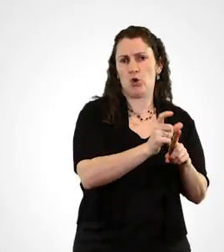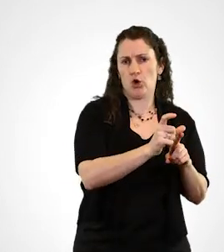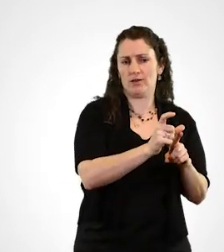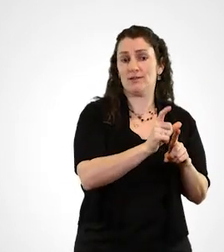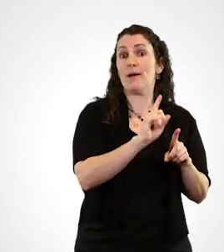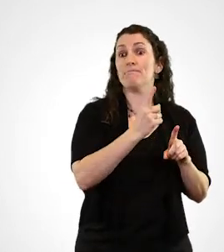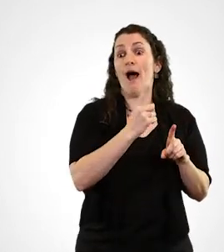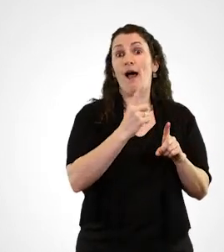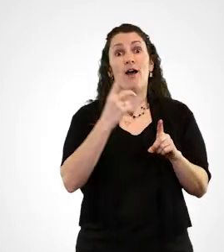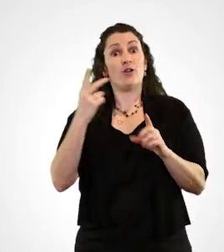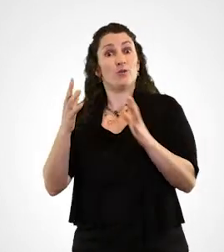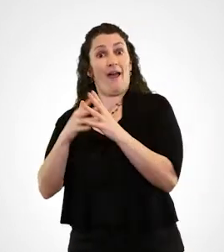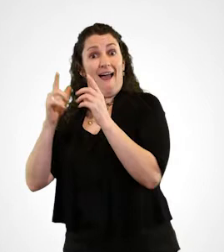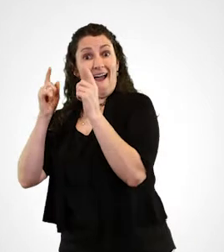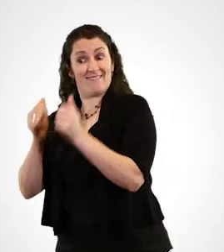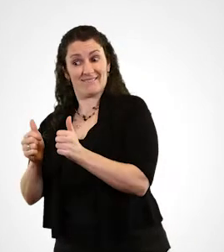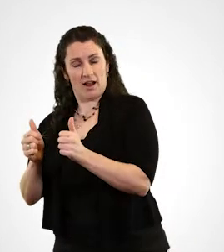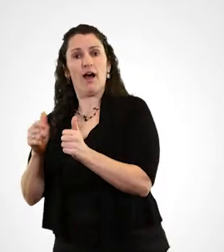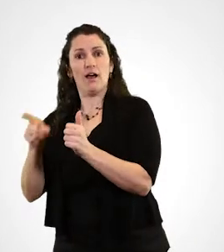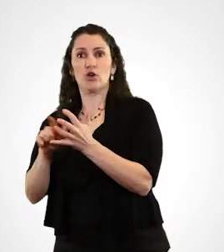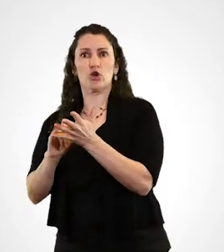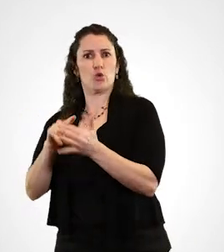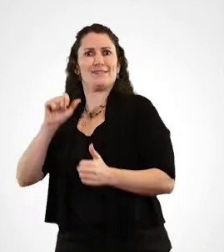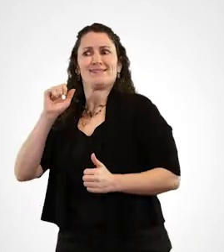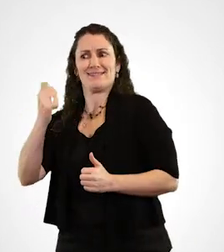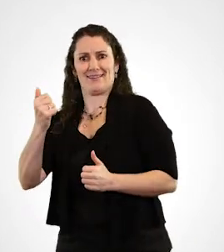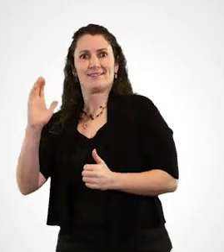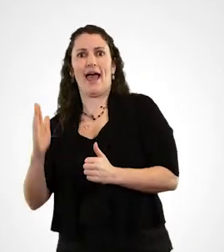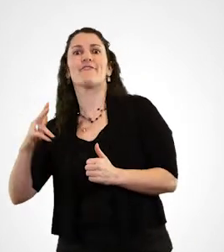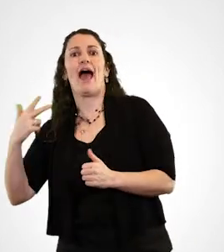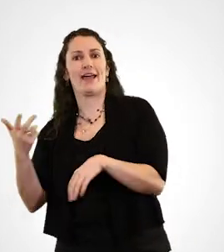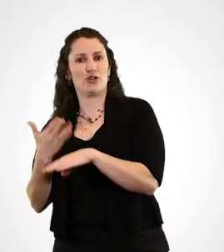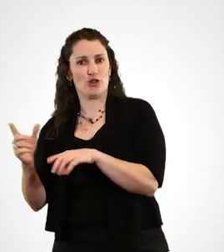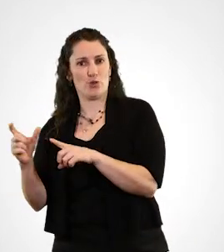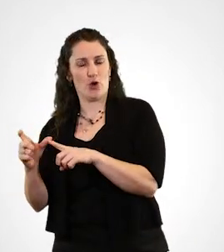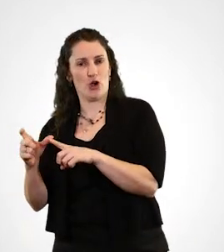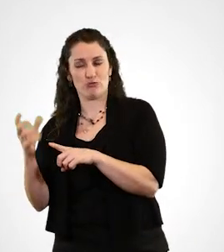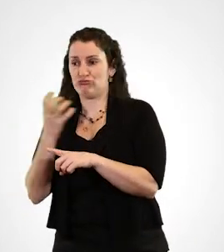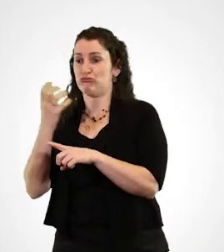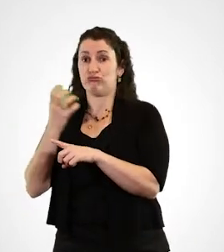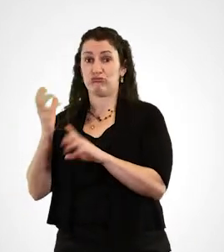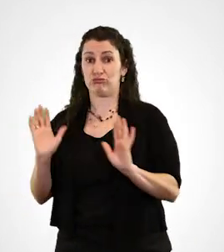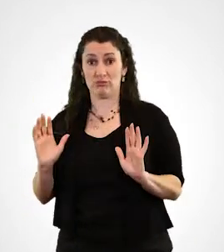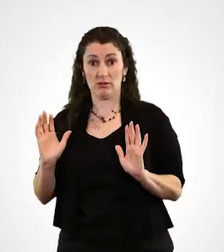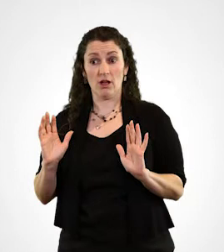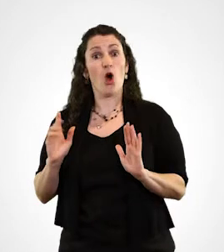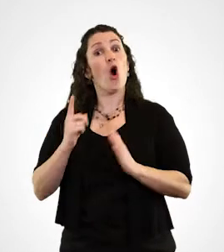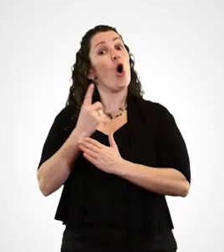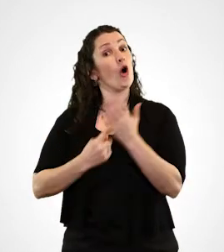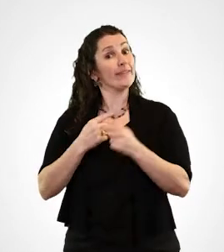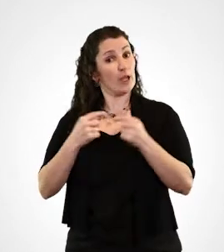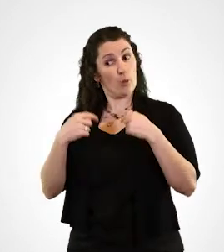used 6 new words of the 8 new words spontaneously when talking about the topic. This is without any